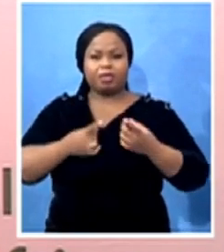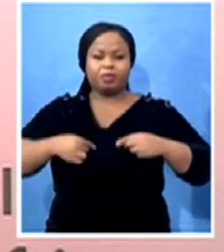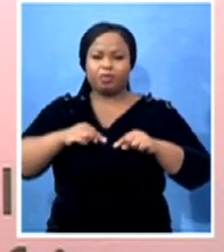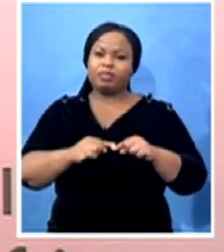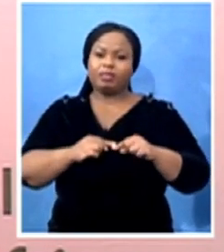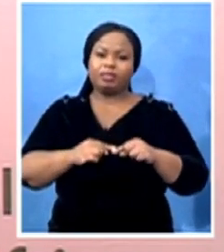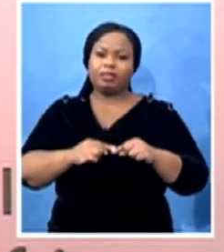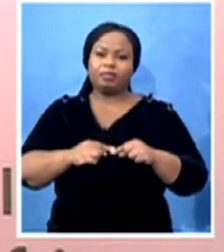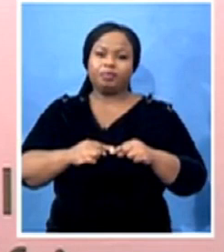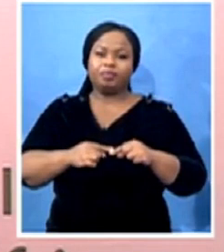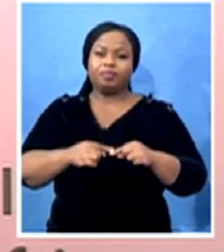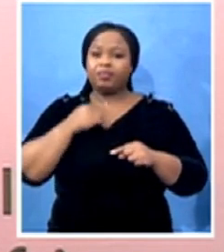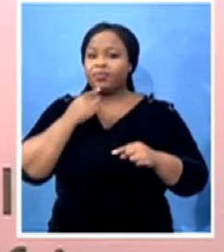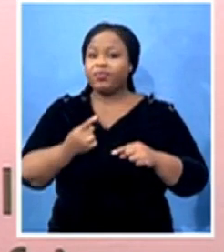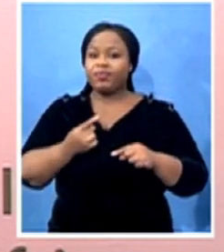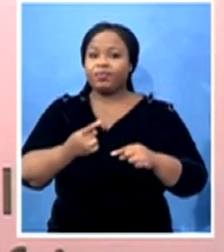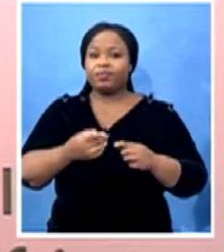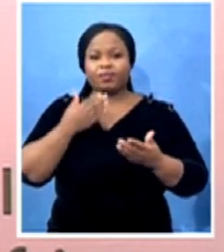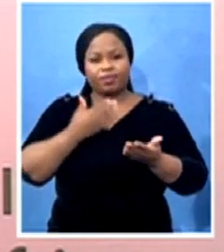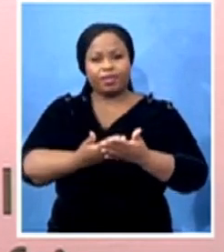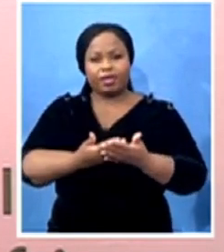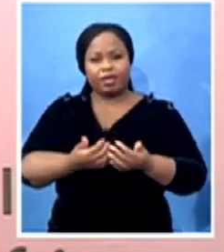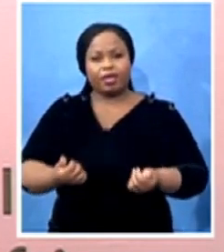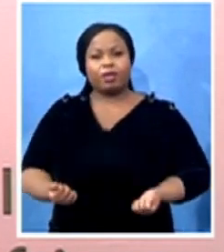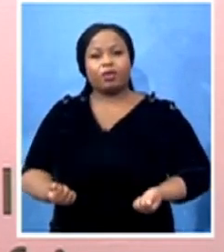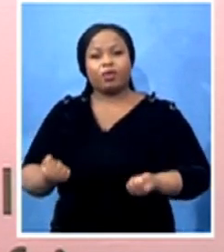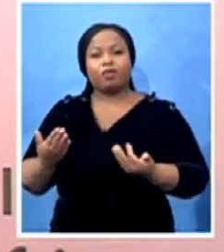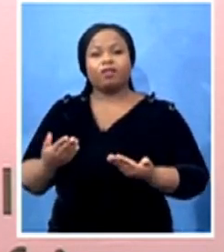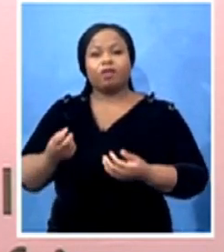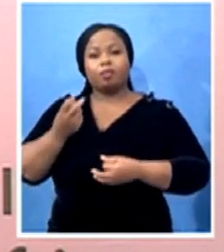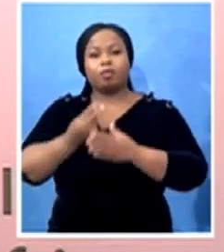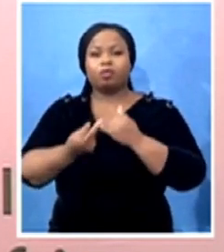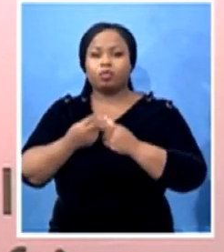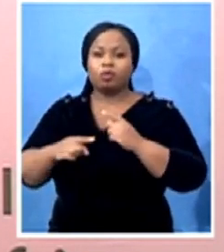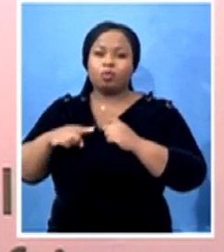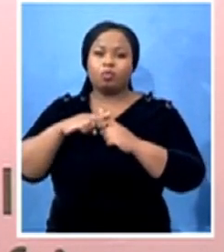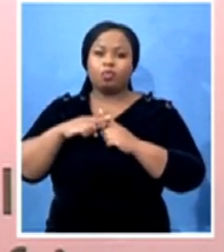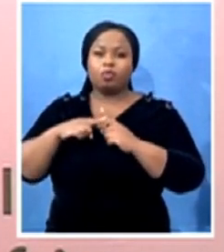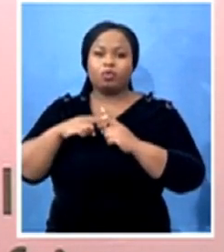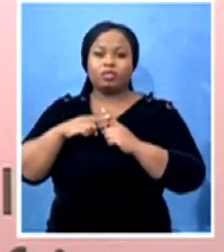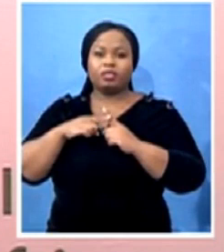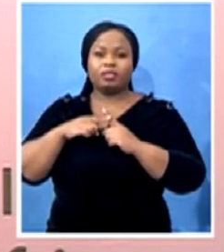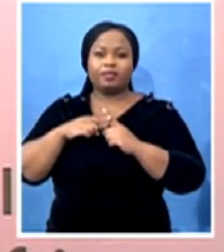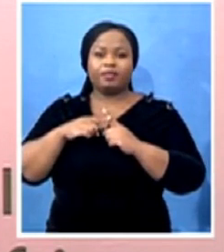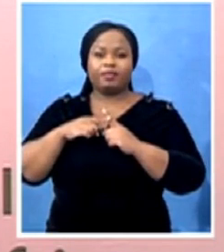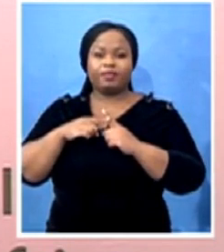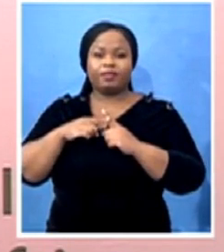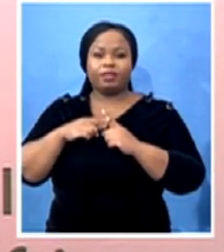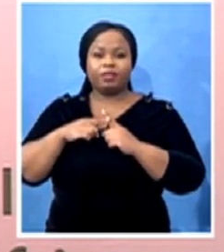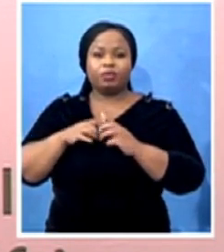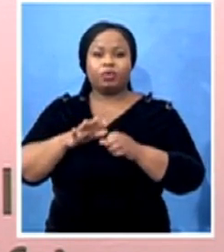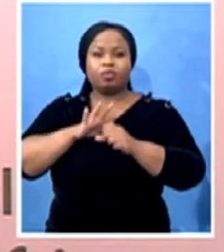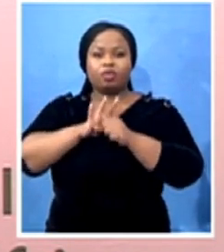offer both a kind of positive pressure, which is really less invasive, as well as a